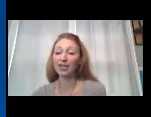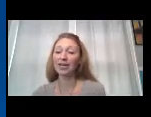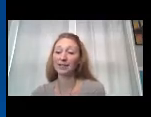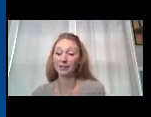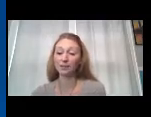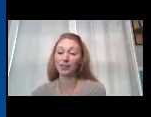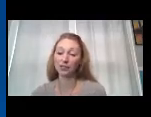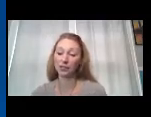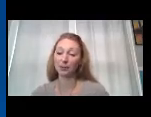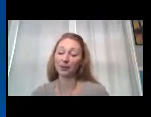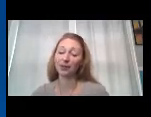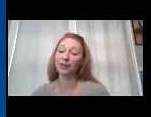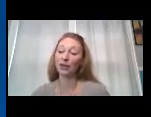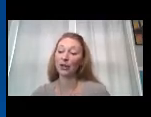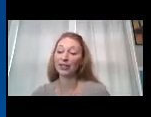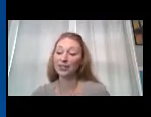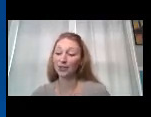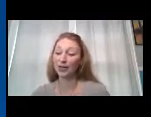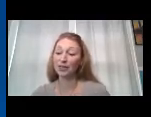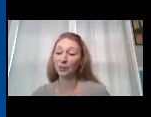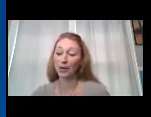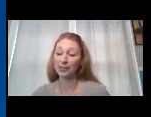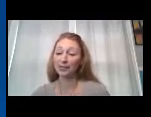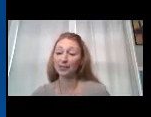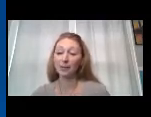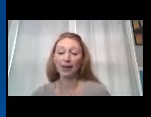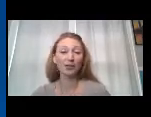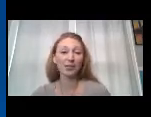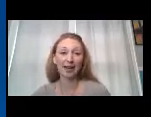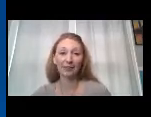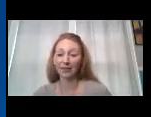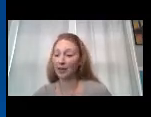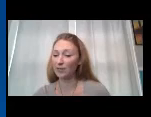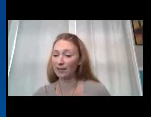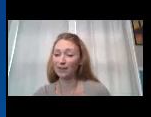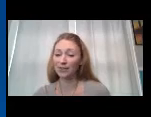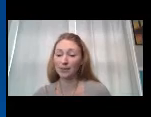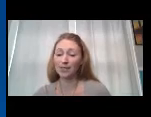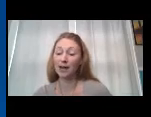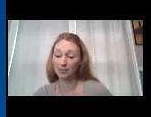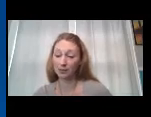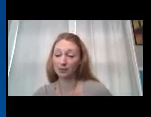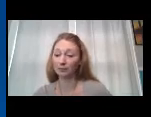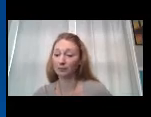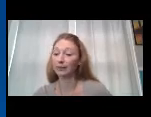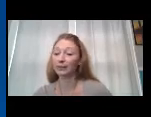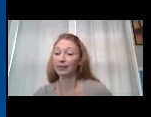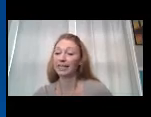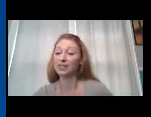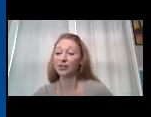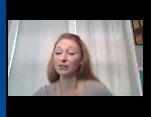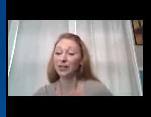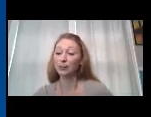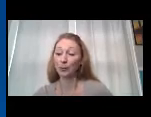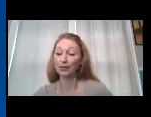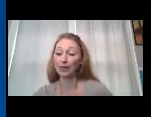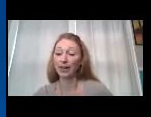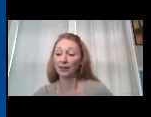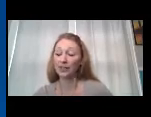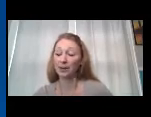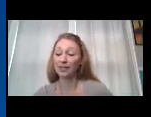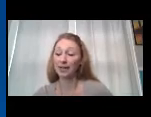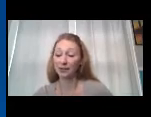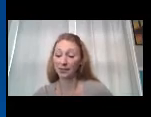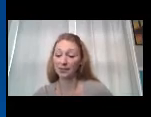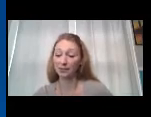in radiology and systems leadership, currently serving as the president of the medical staff of FF Thompson Hospital. He serves on the board of